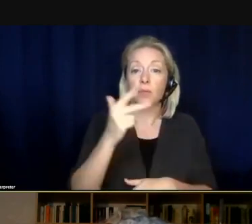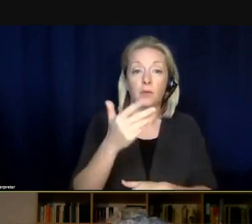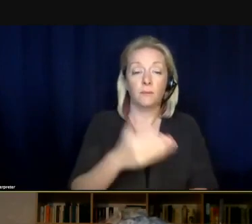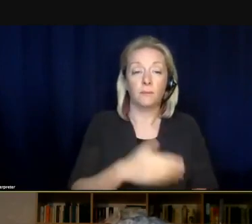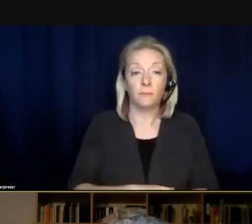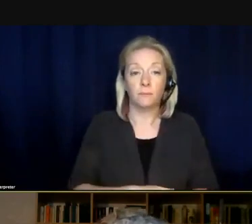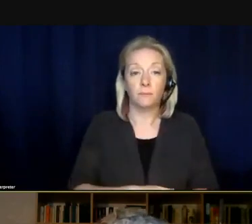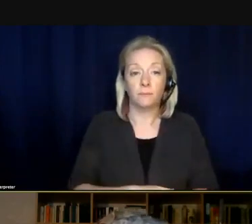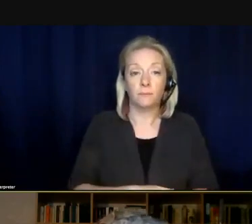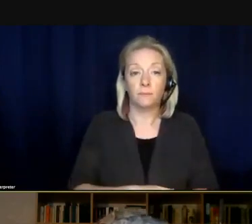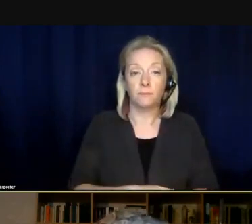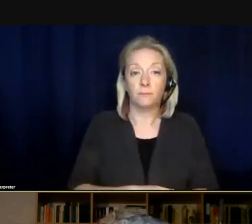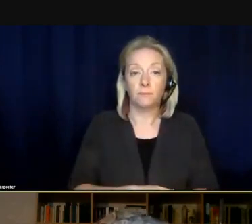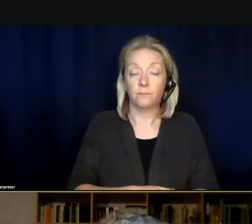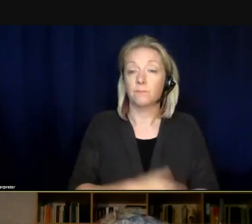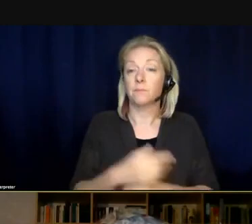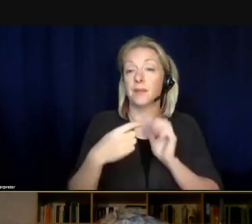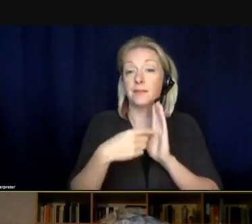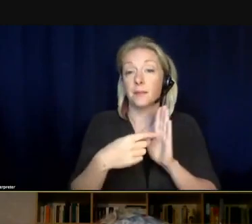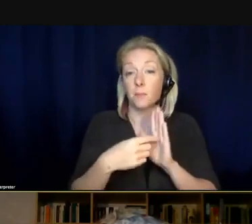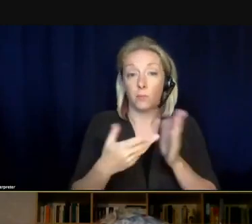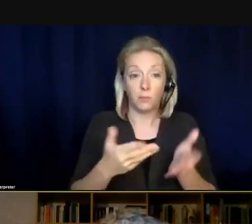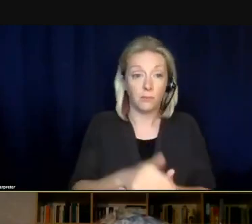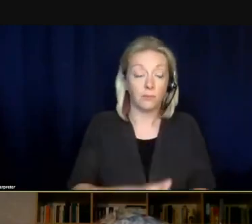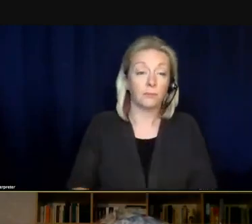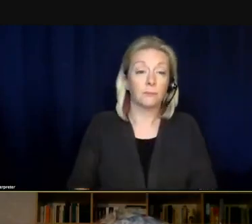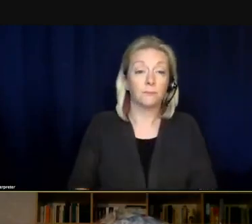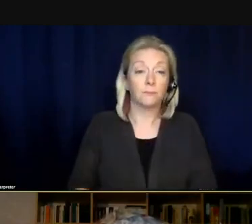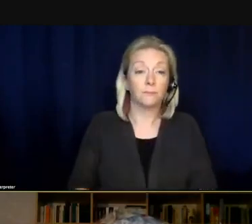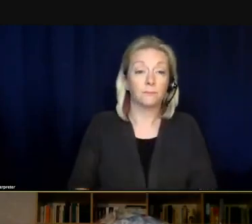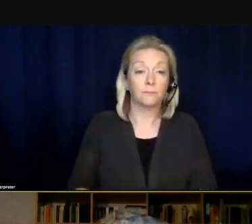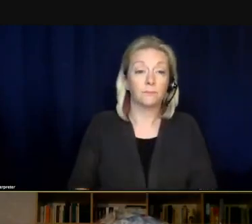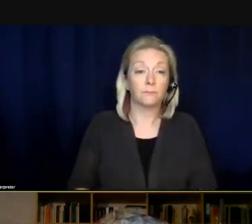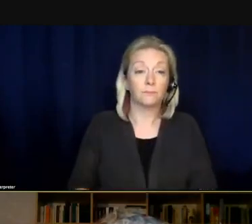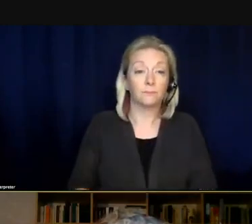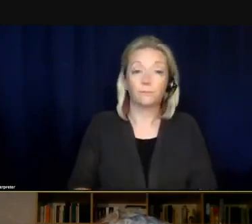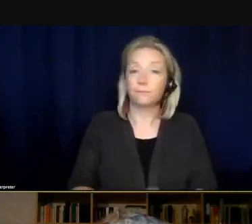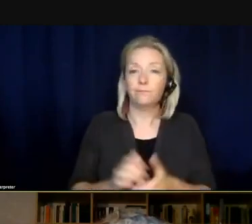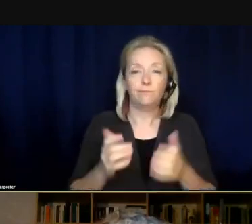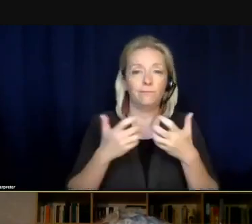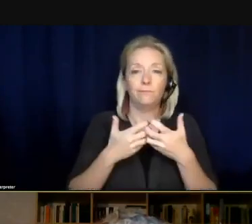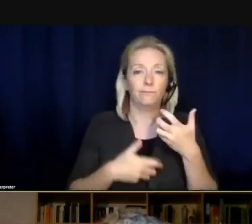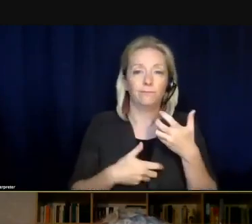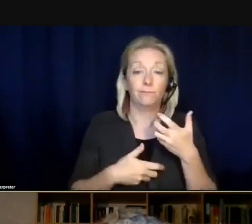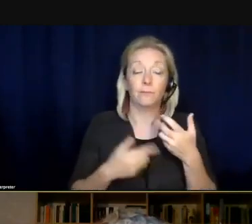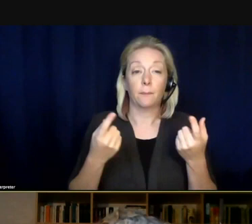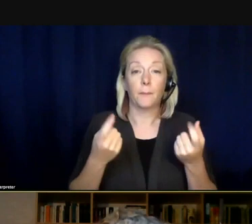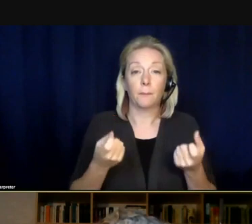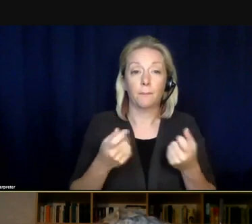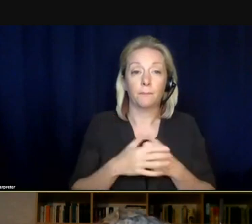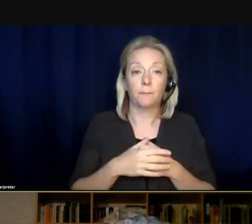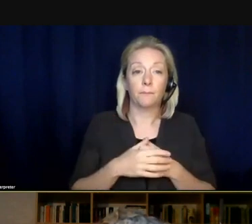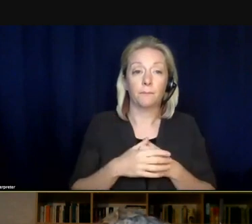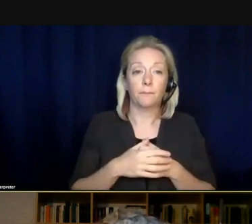category. So here's an example. So there's no match, so they disappear.